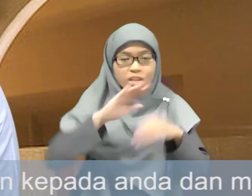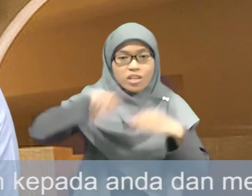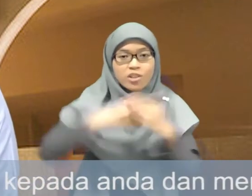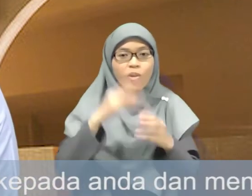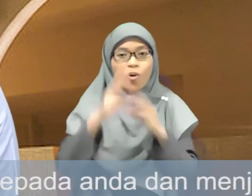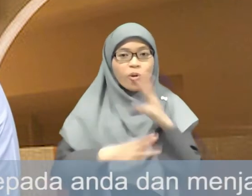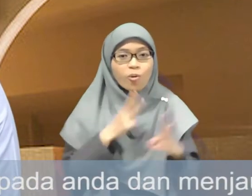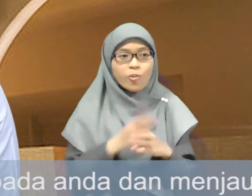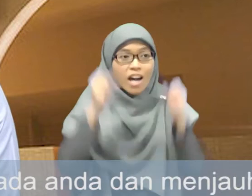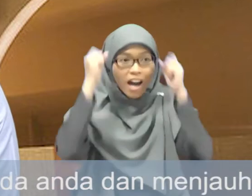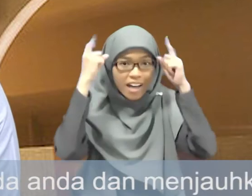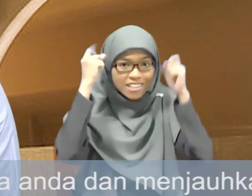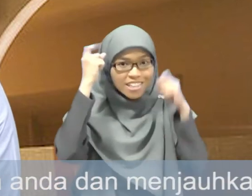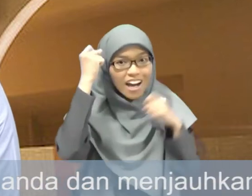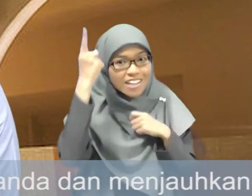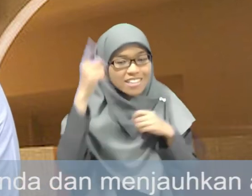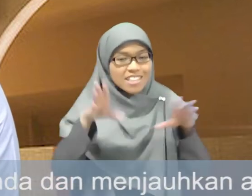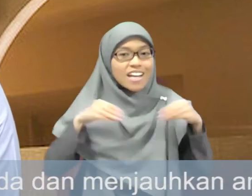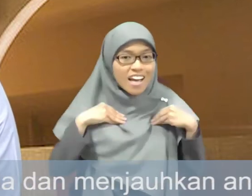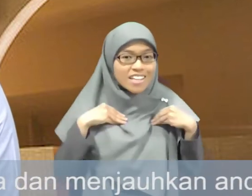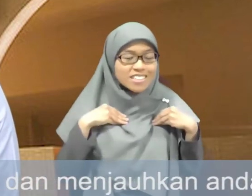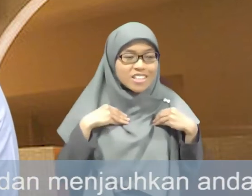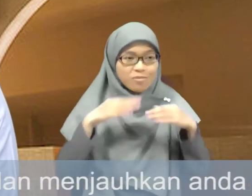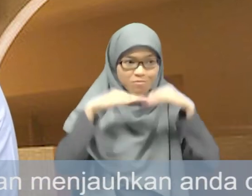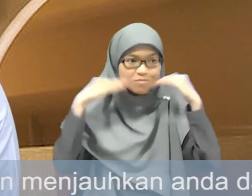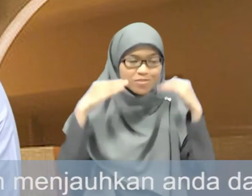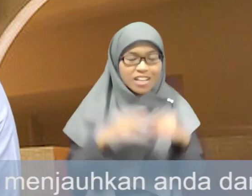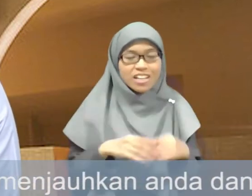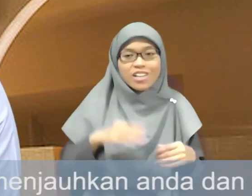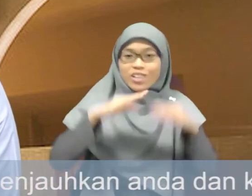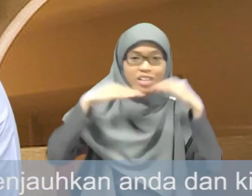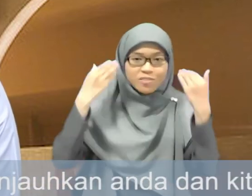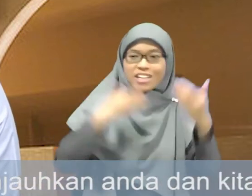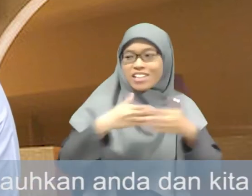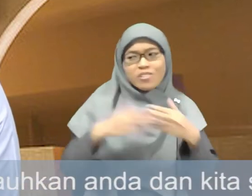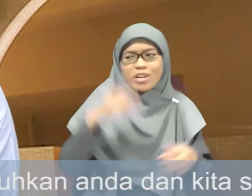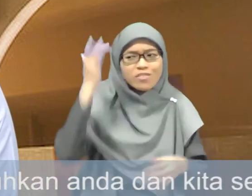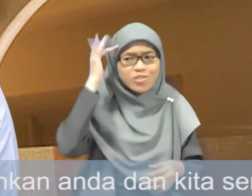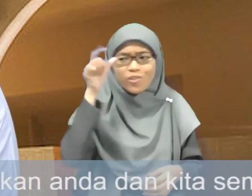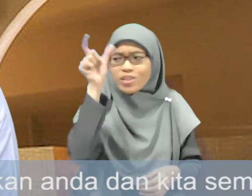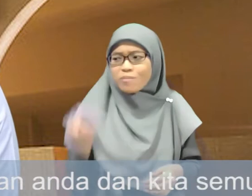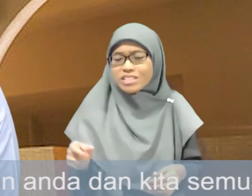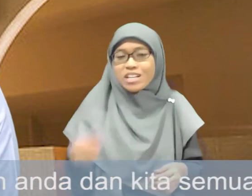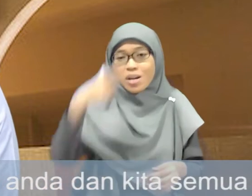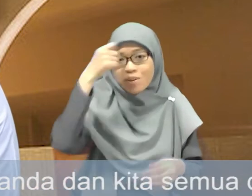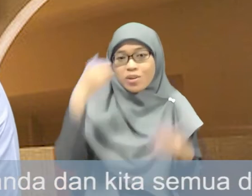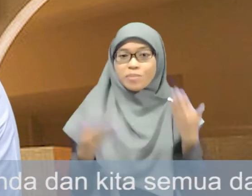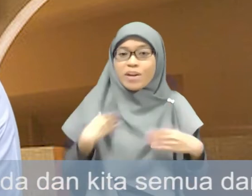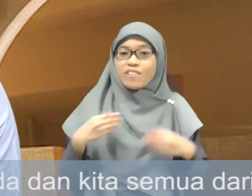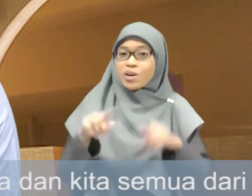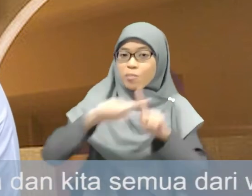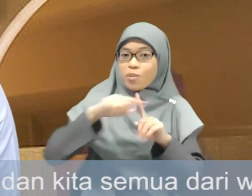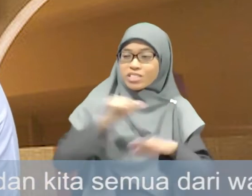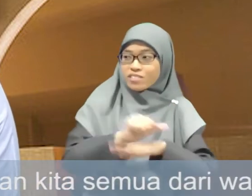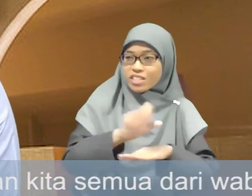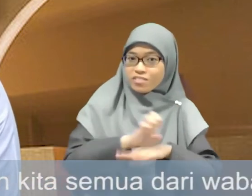universally accepted. Smile at those who you do not know, because we do not know the effect this smile can have on a person. Our